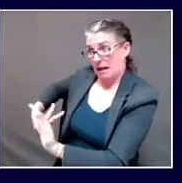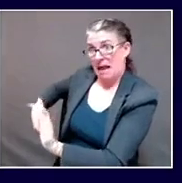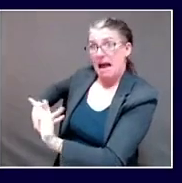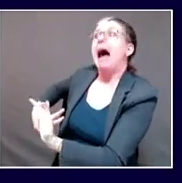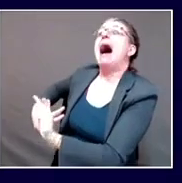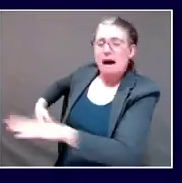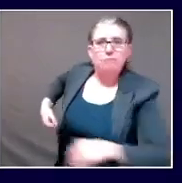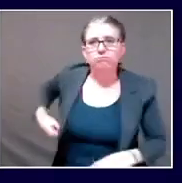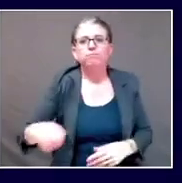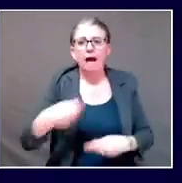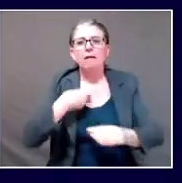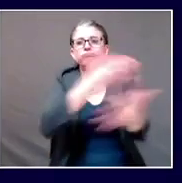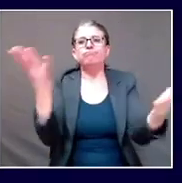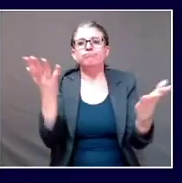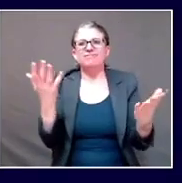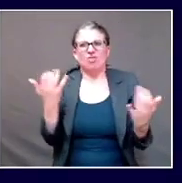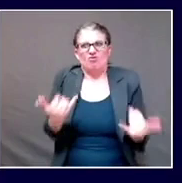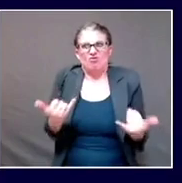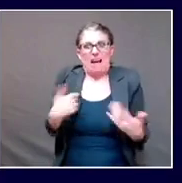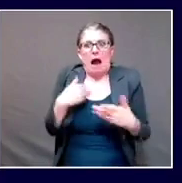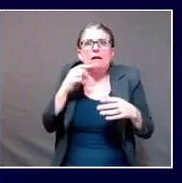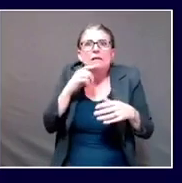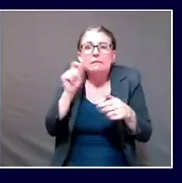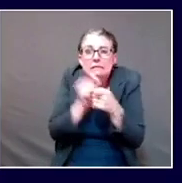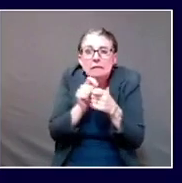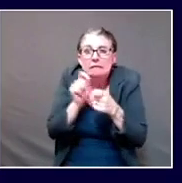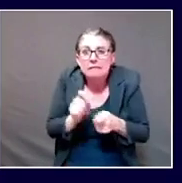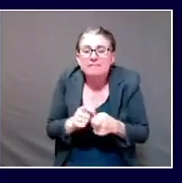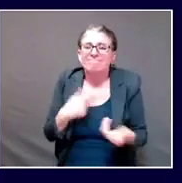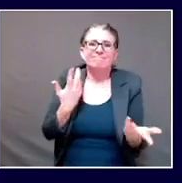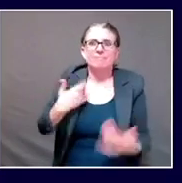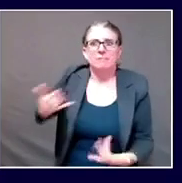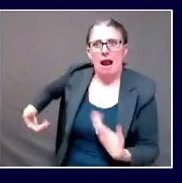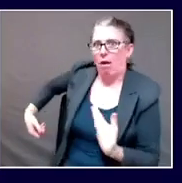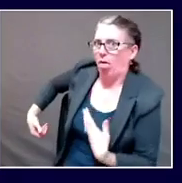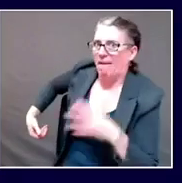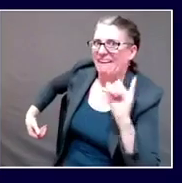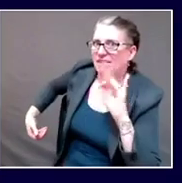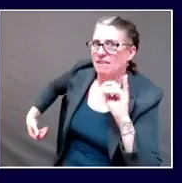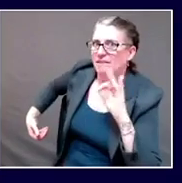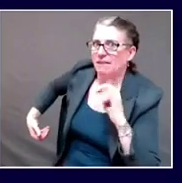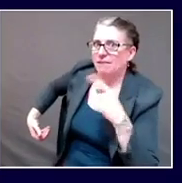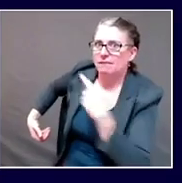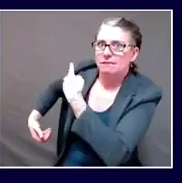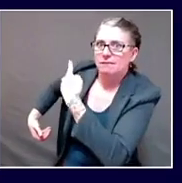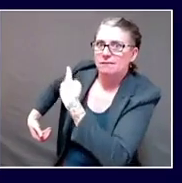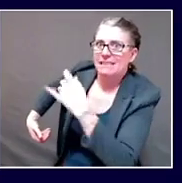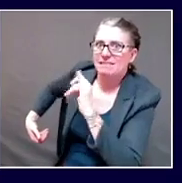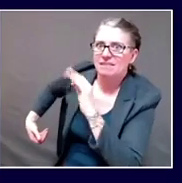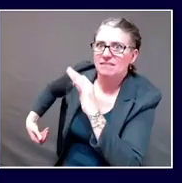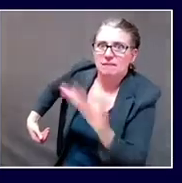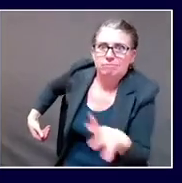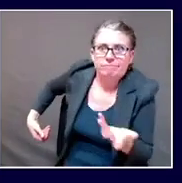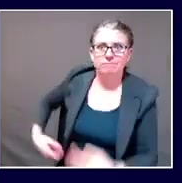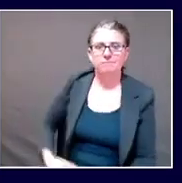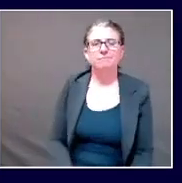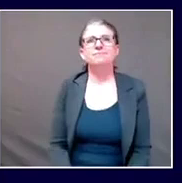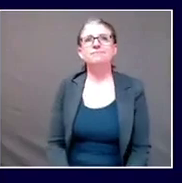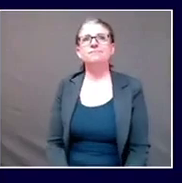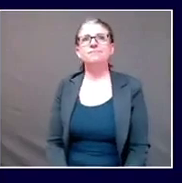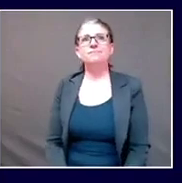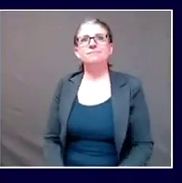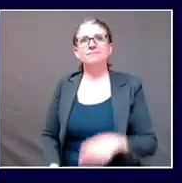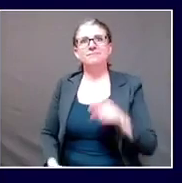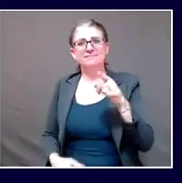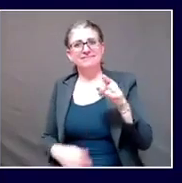really difficult to predict. I think what Patrick, I think what Patrick is asking is will there be a photo op as there was in the United Kingdom? Will he be there to take